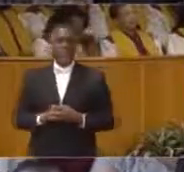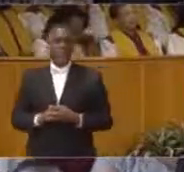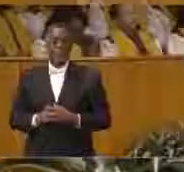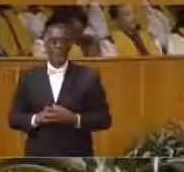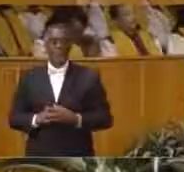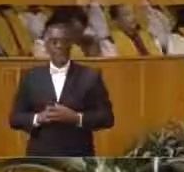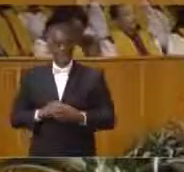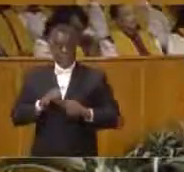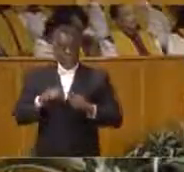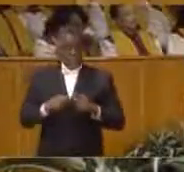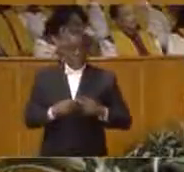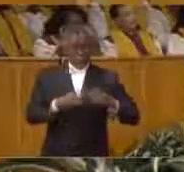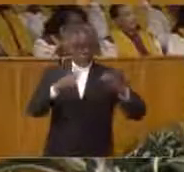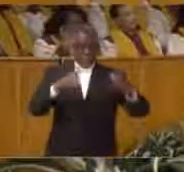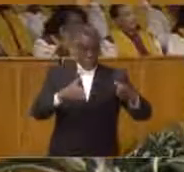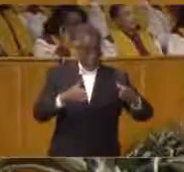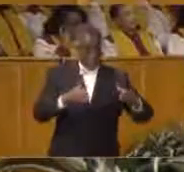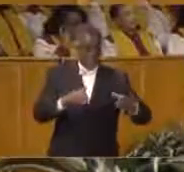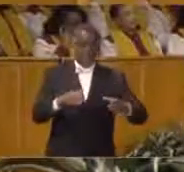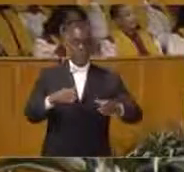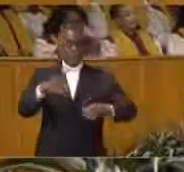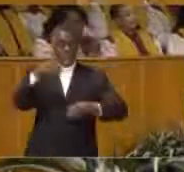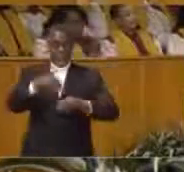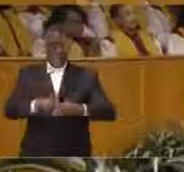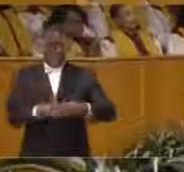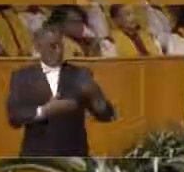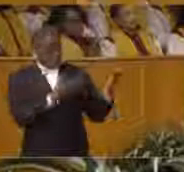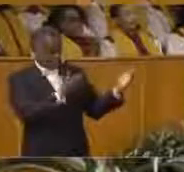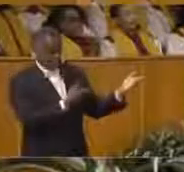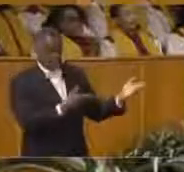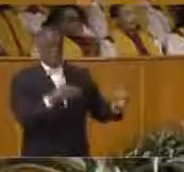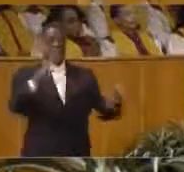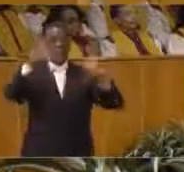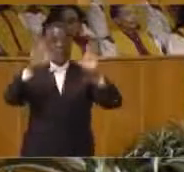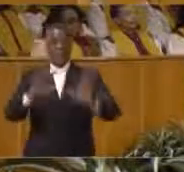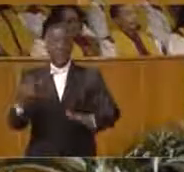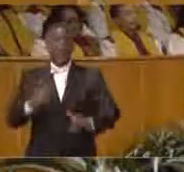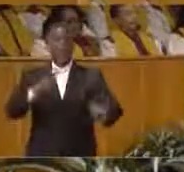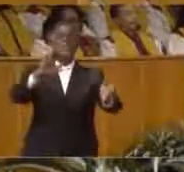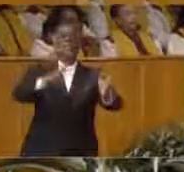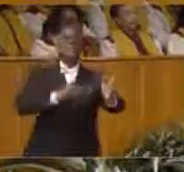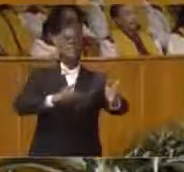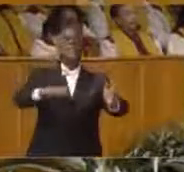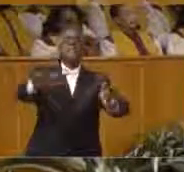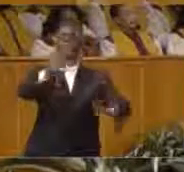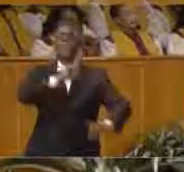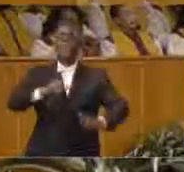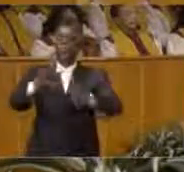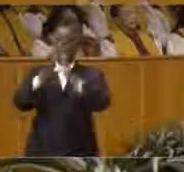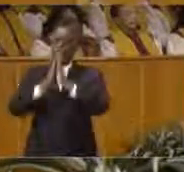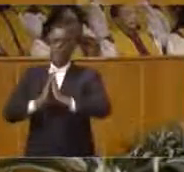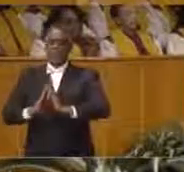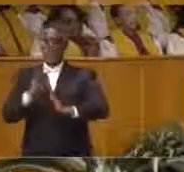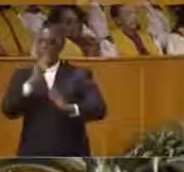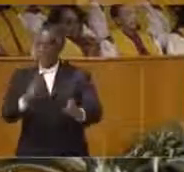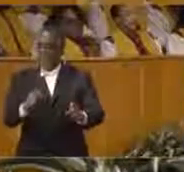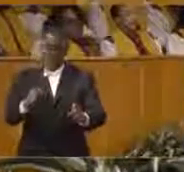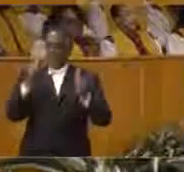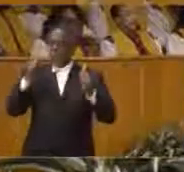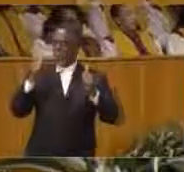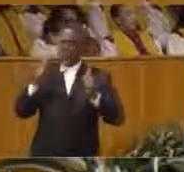Once the choir was in the loft, every Sunday, we sang the Lord's Prayer. Not that quick